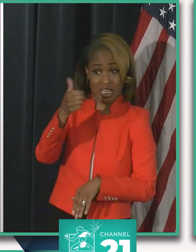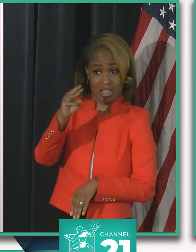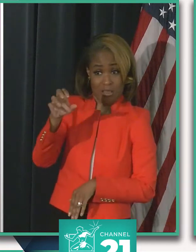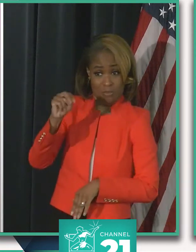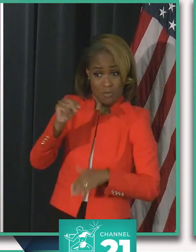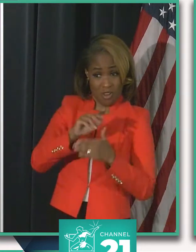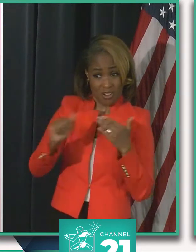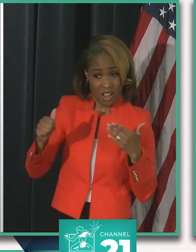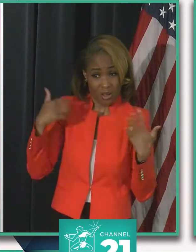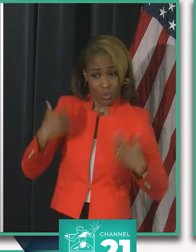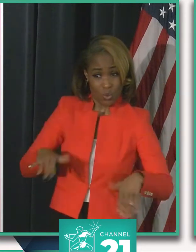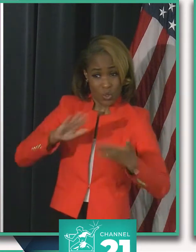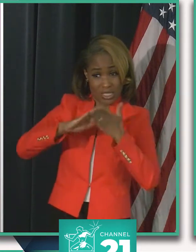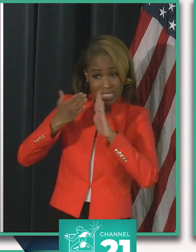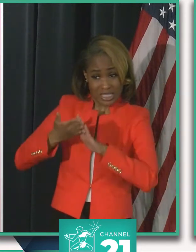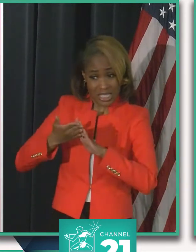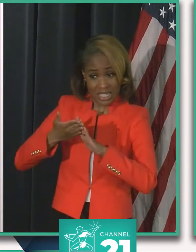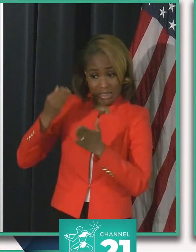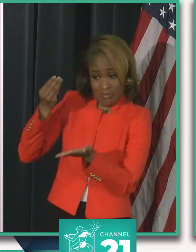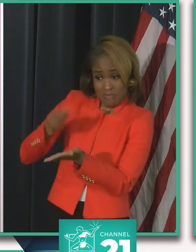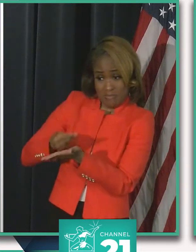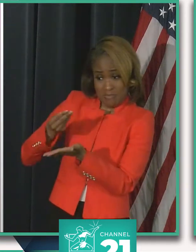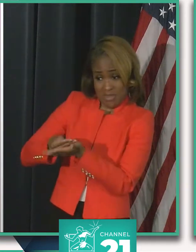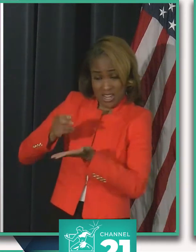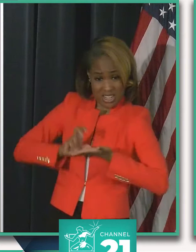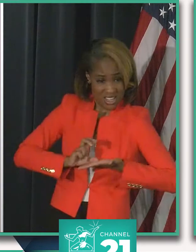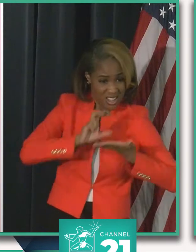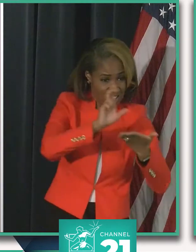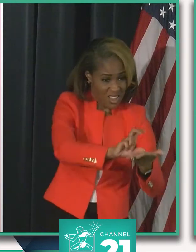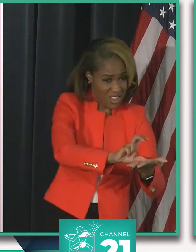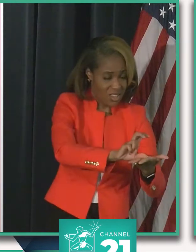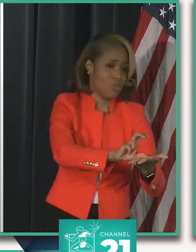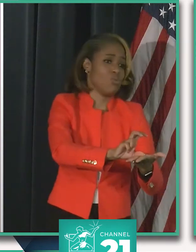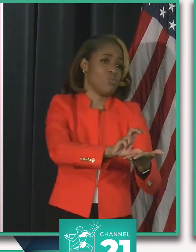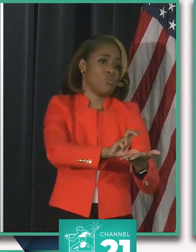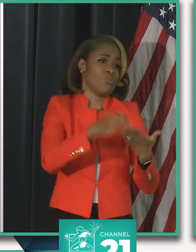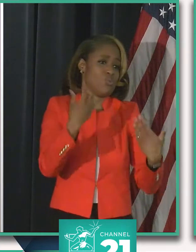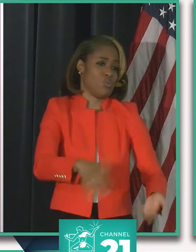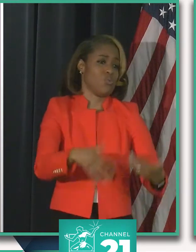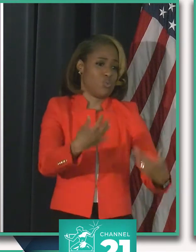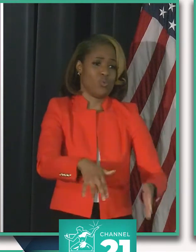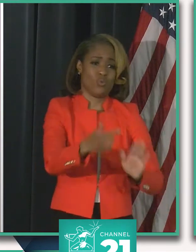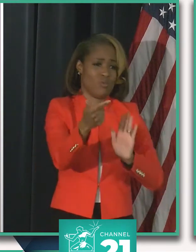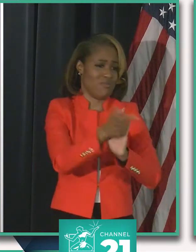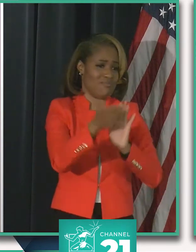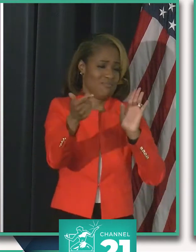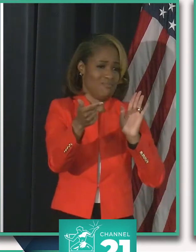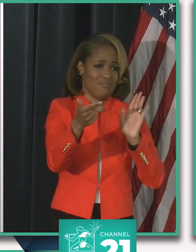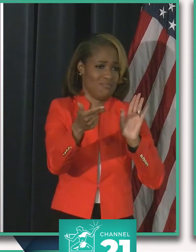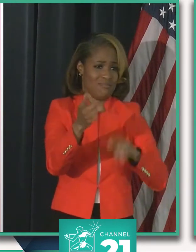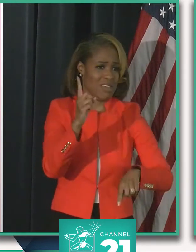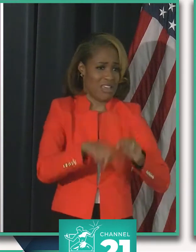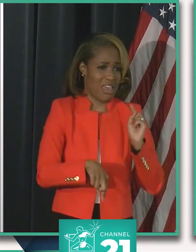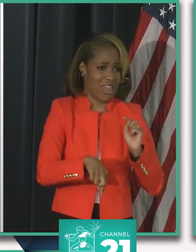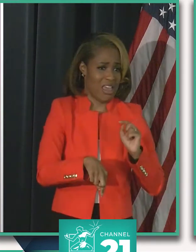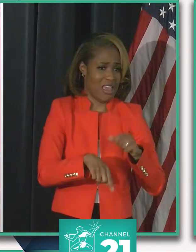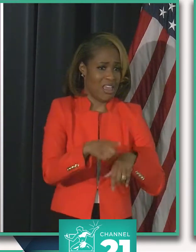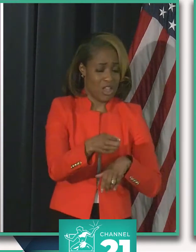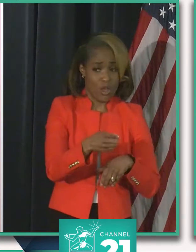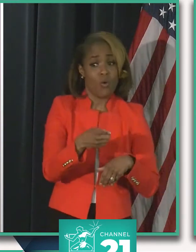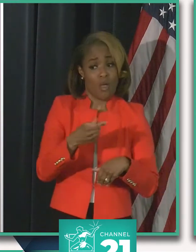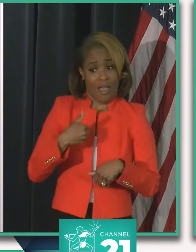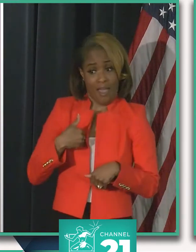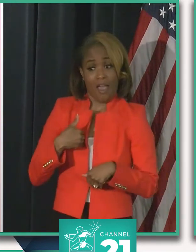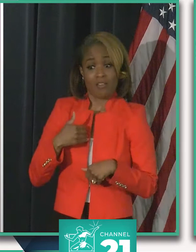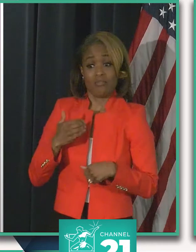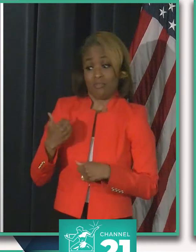million of City of Detroit funds to you would have been illegal. You have in front of you